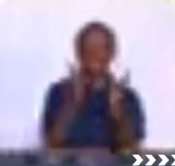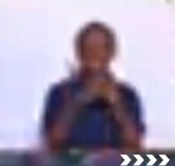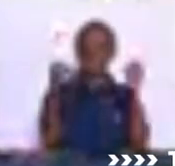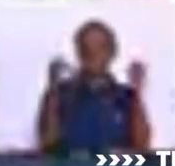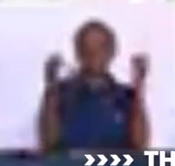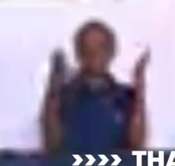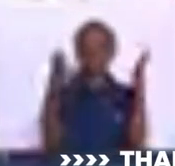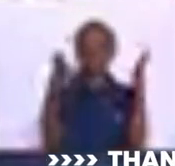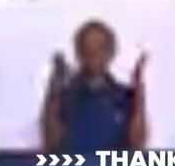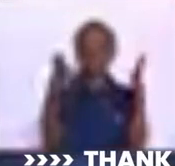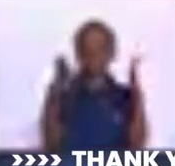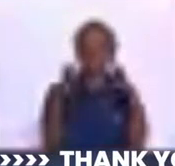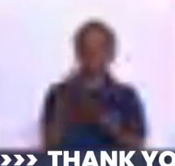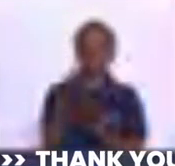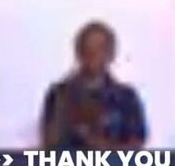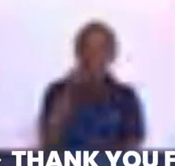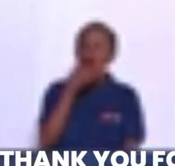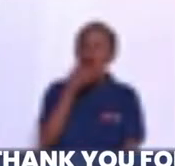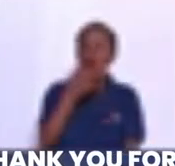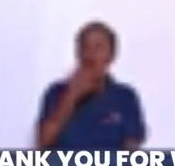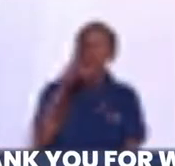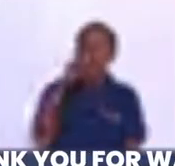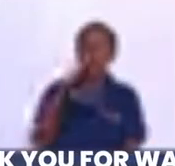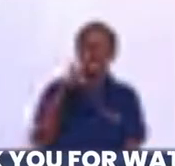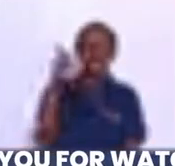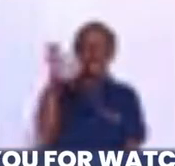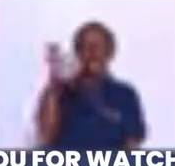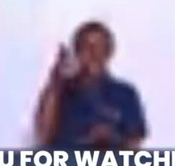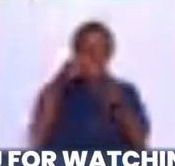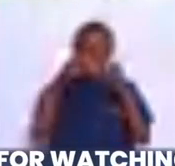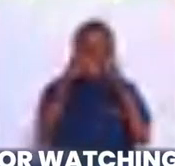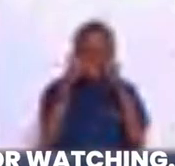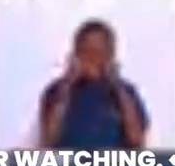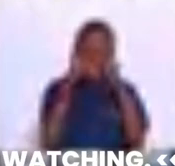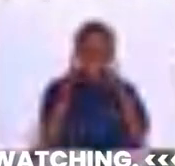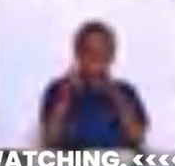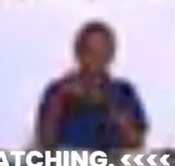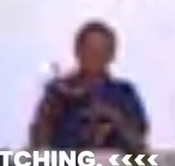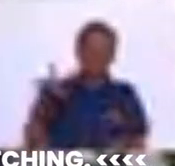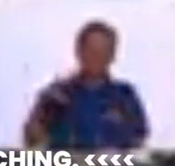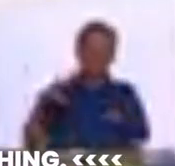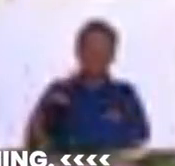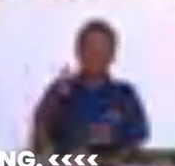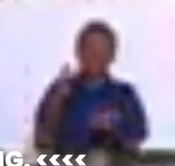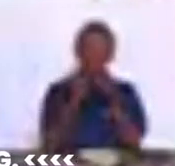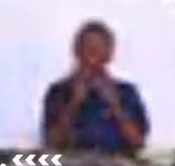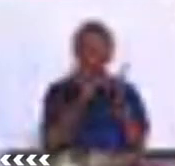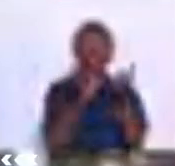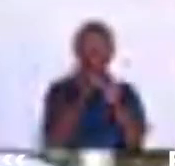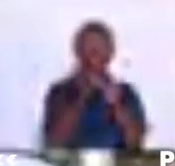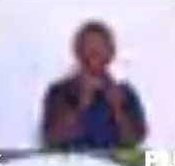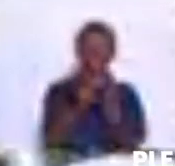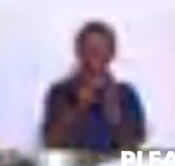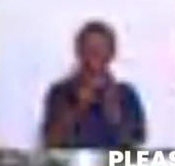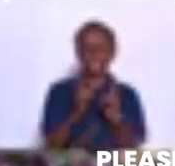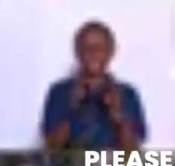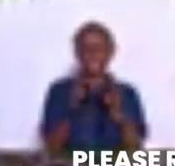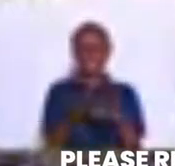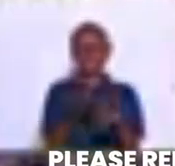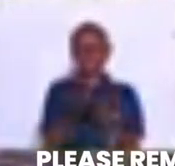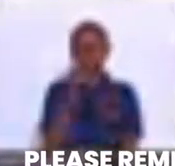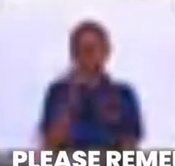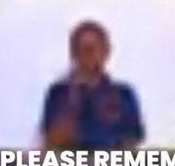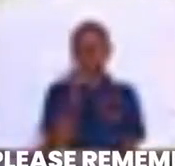Hallelujah. A man should listen like a lady but speak like a man.